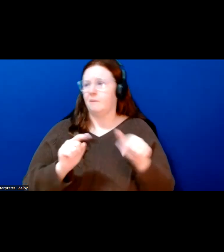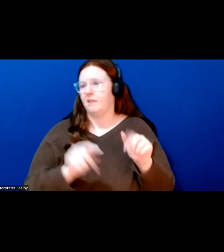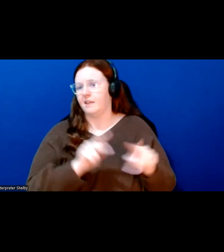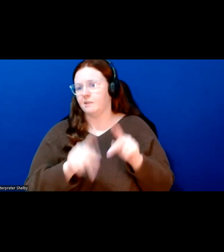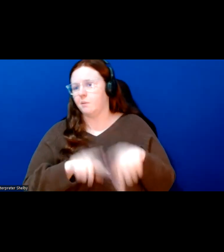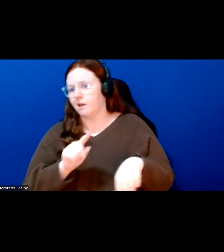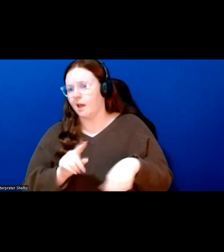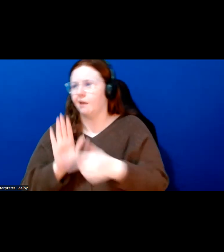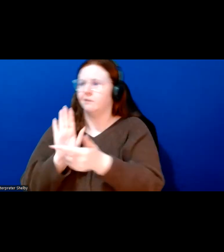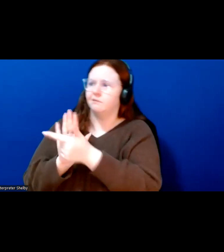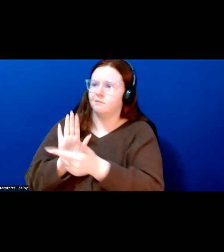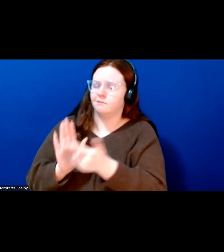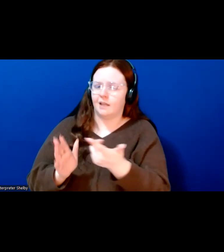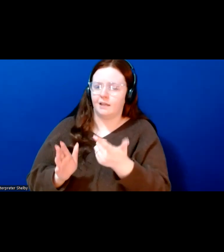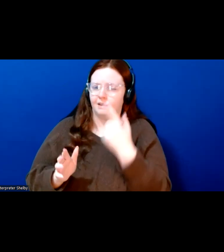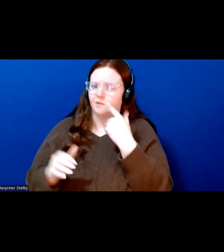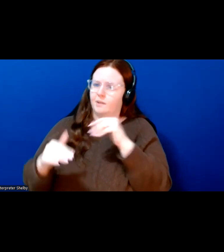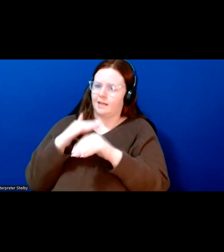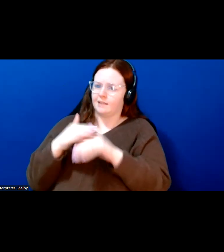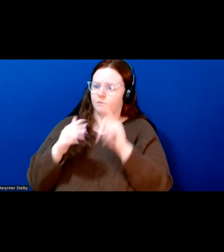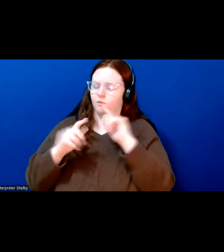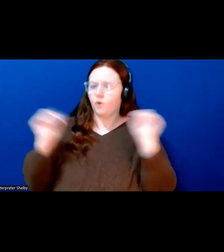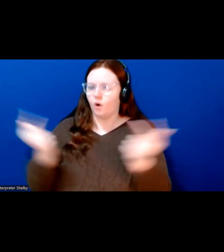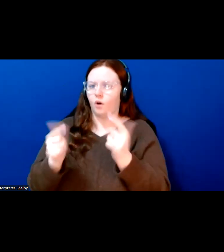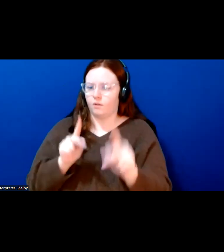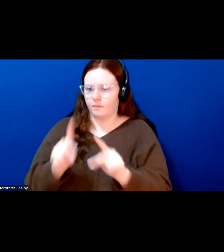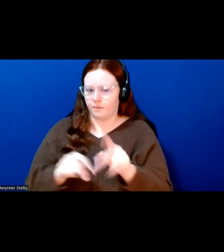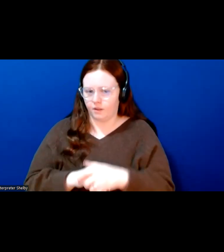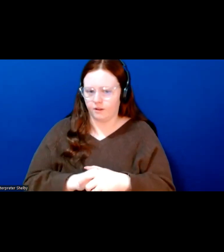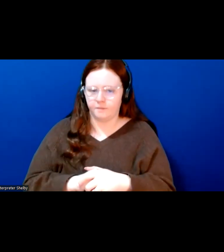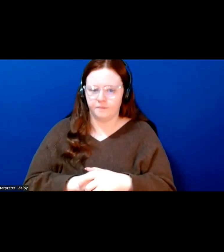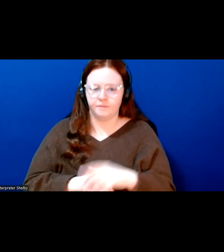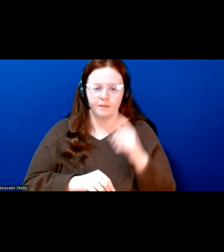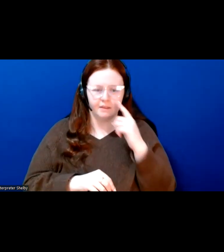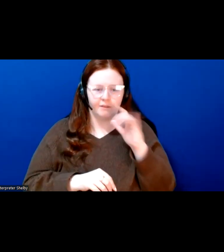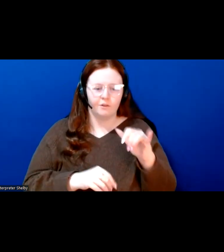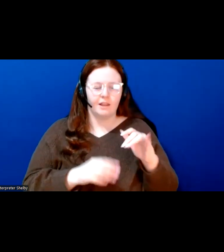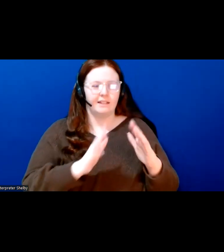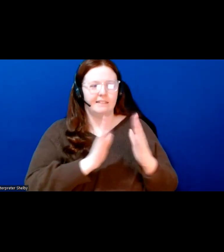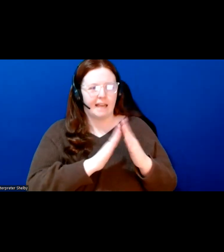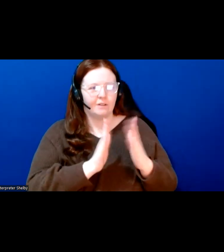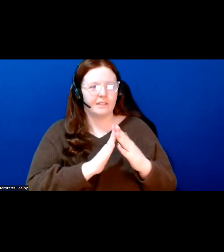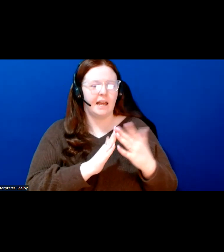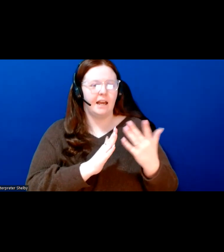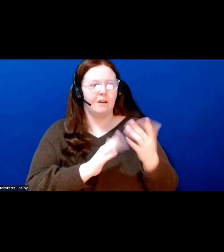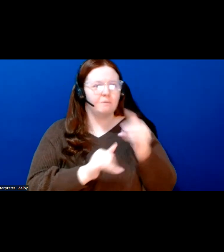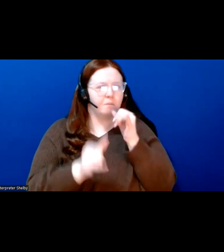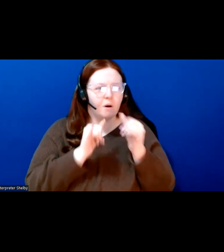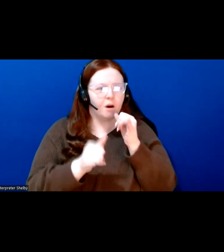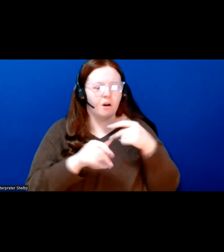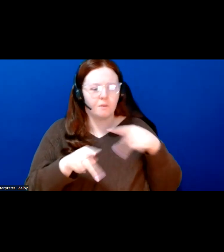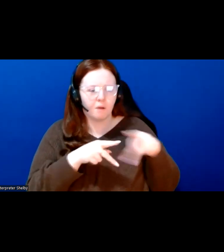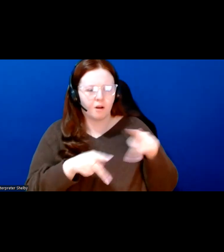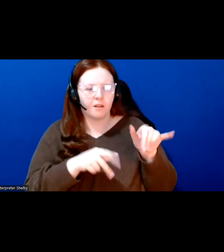like literally can't get in. I think it's important to have the alternative to the downtown kind of nightlife of the community for individuals who, first of all,